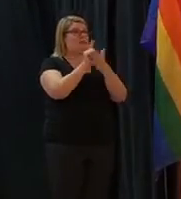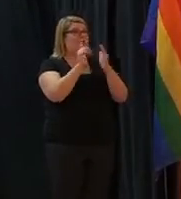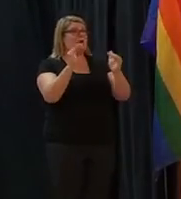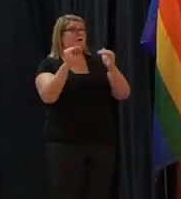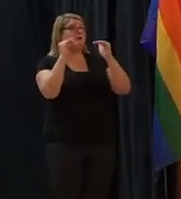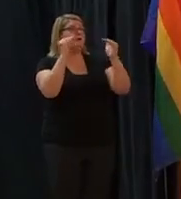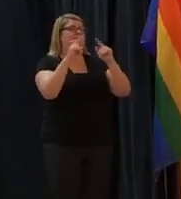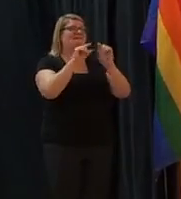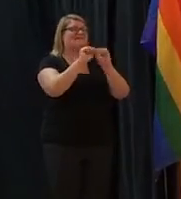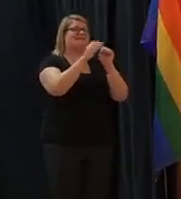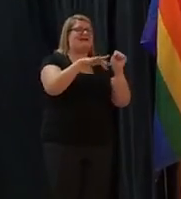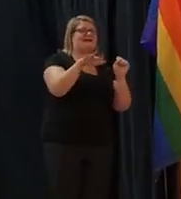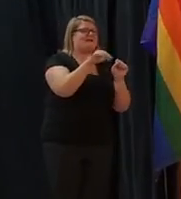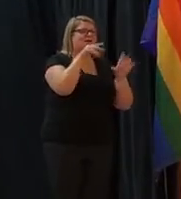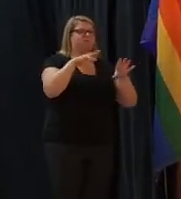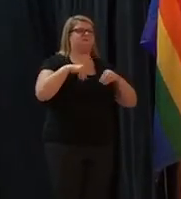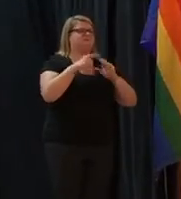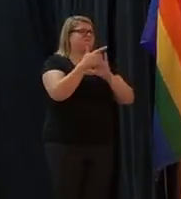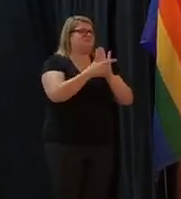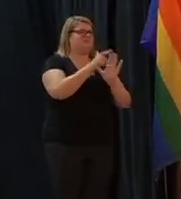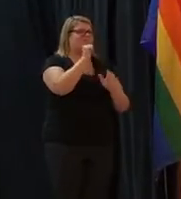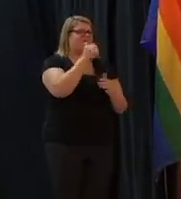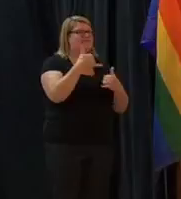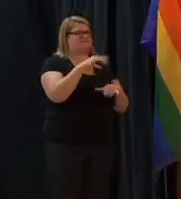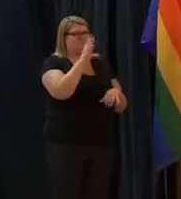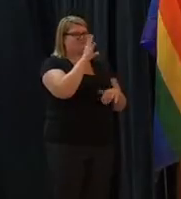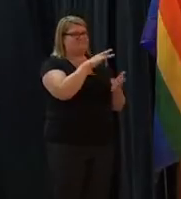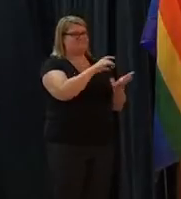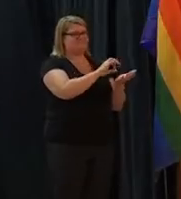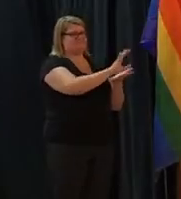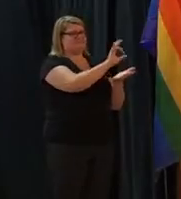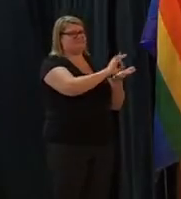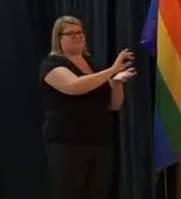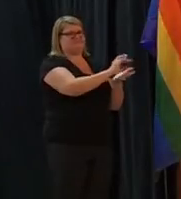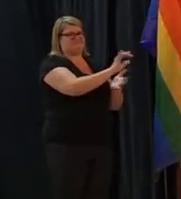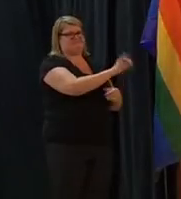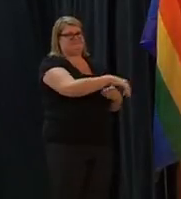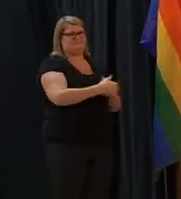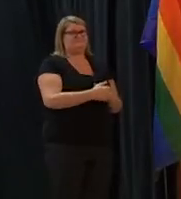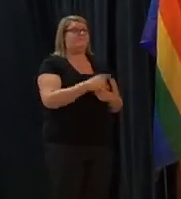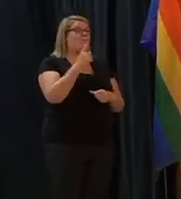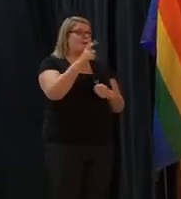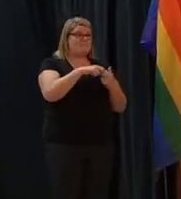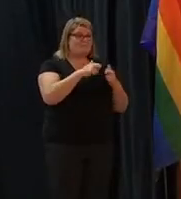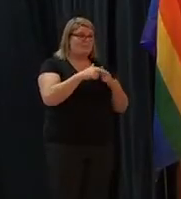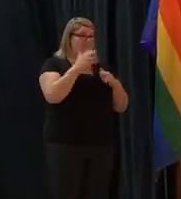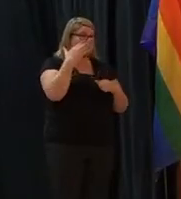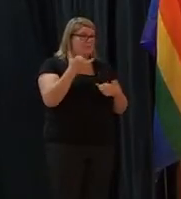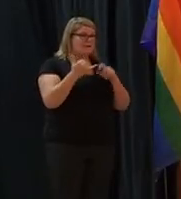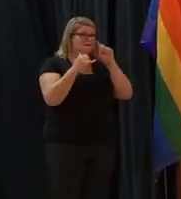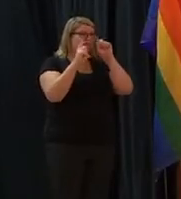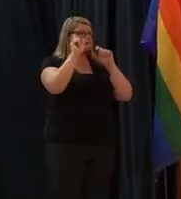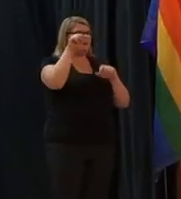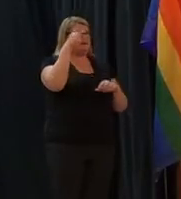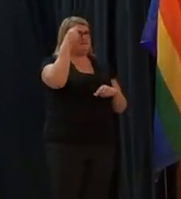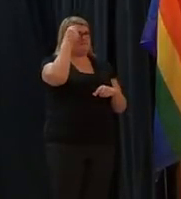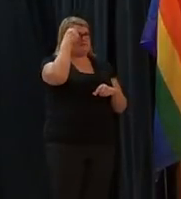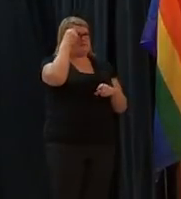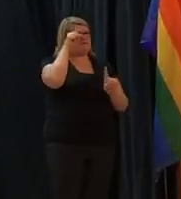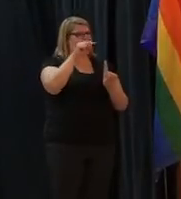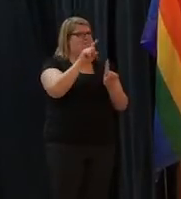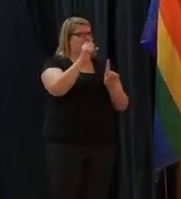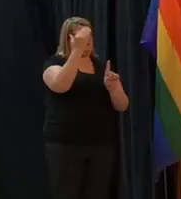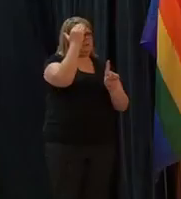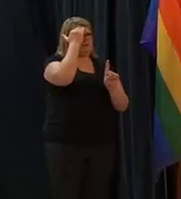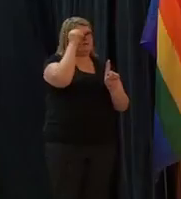law. So I think one of the main problems with that is because the government has to be aware